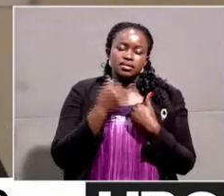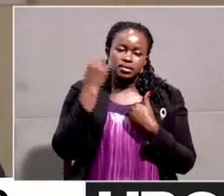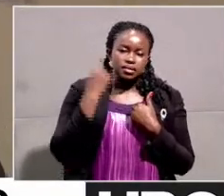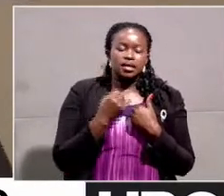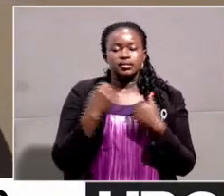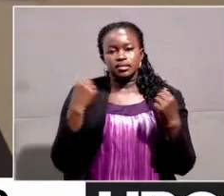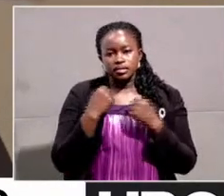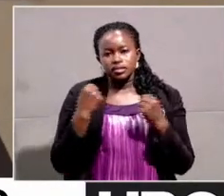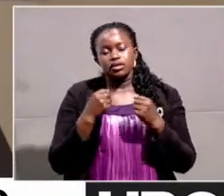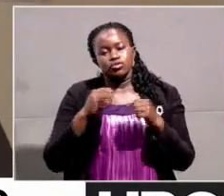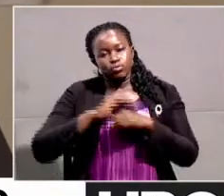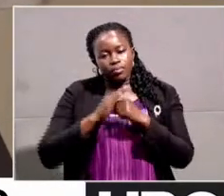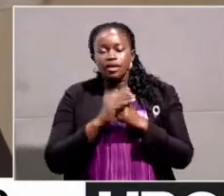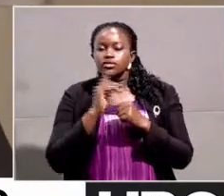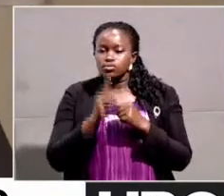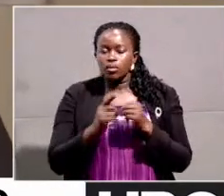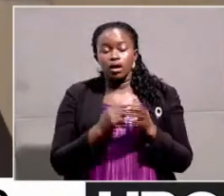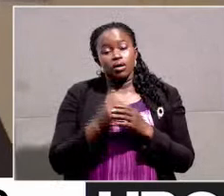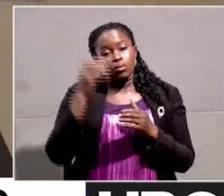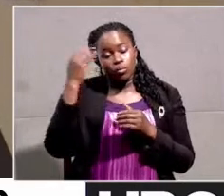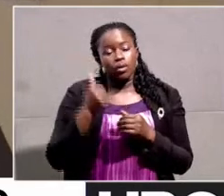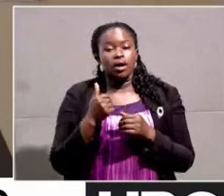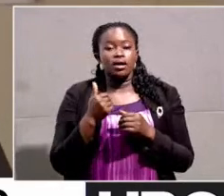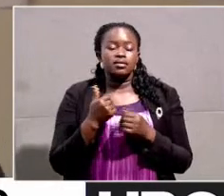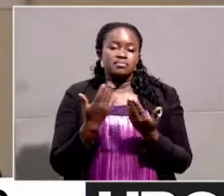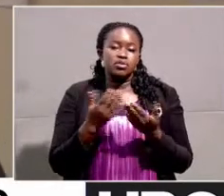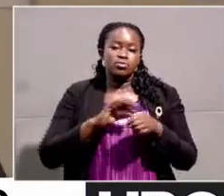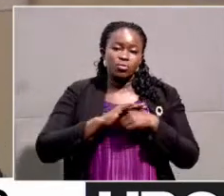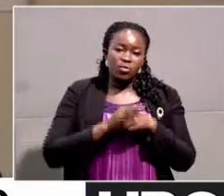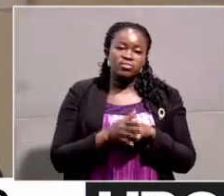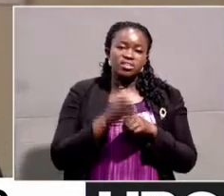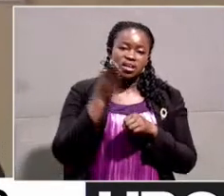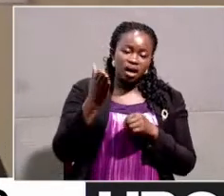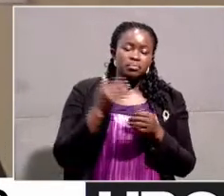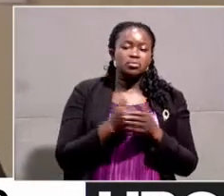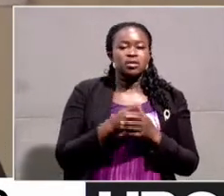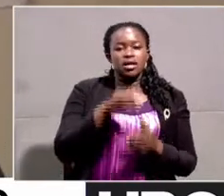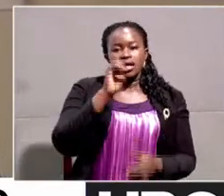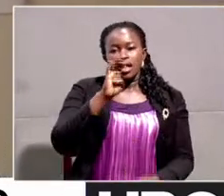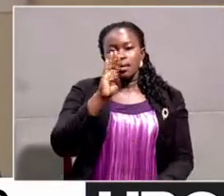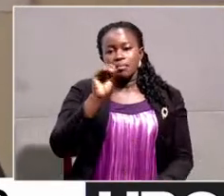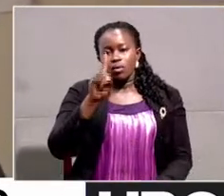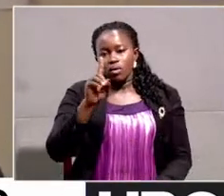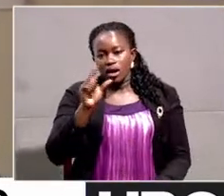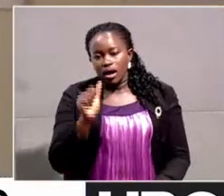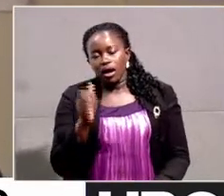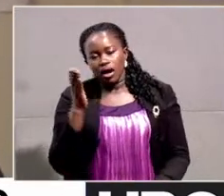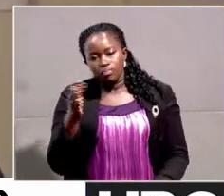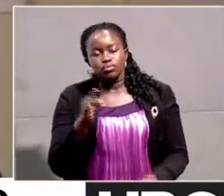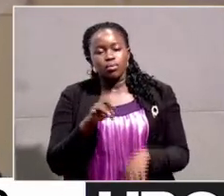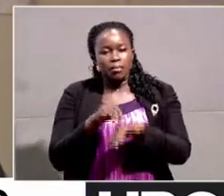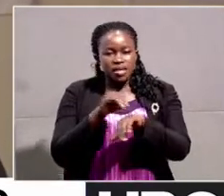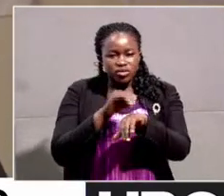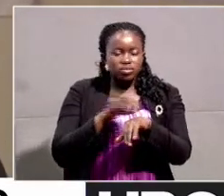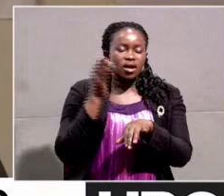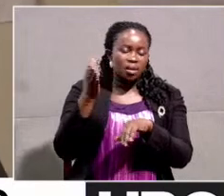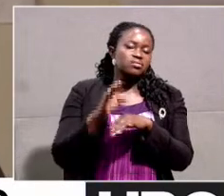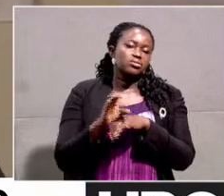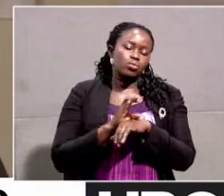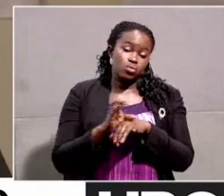don't have diseases. You know, Congo has COVID, it has Ebola, it has measles and many others.